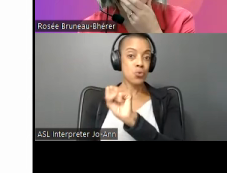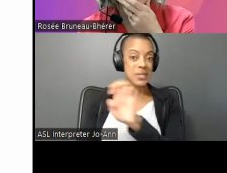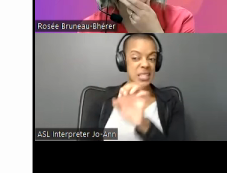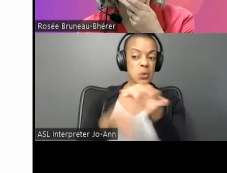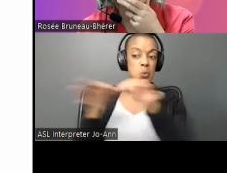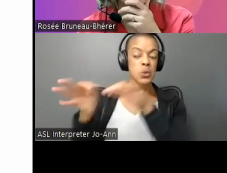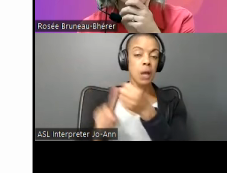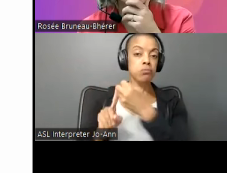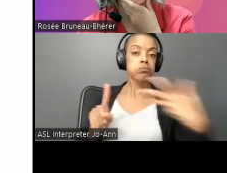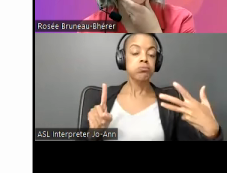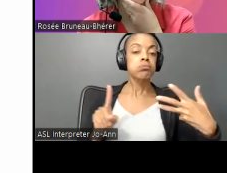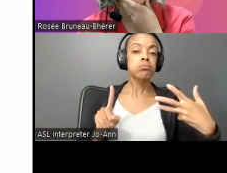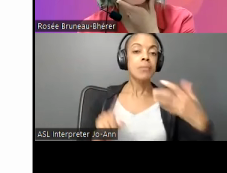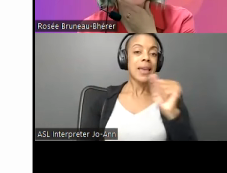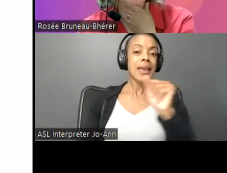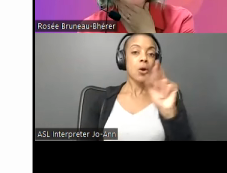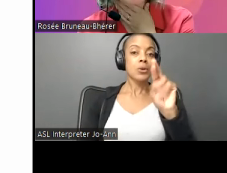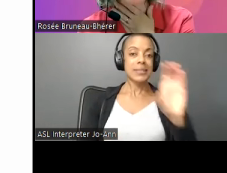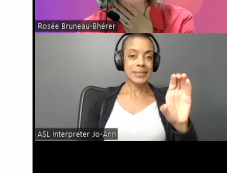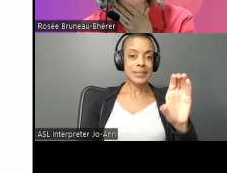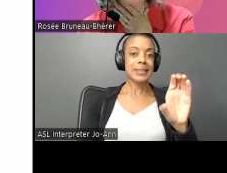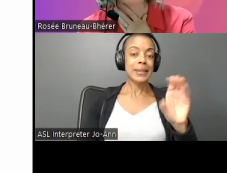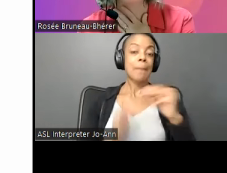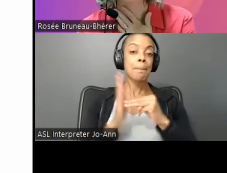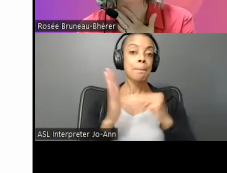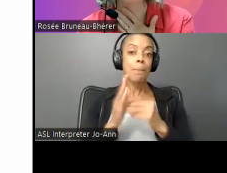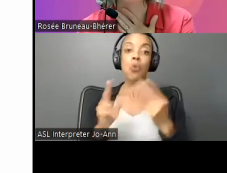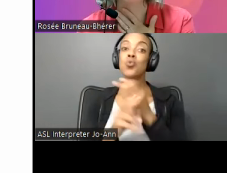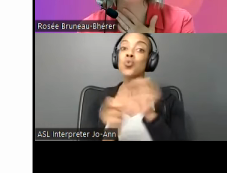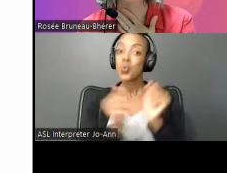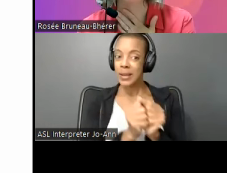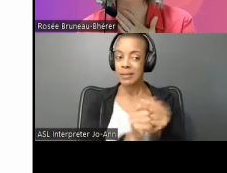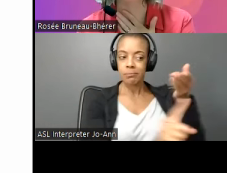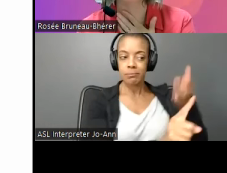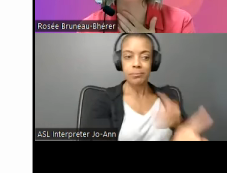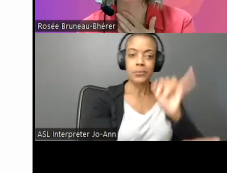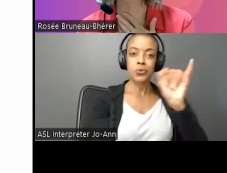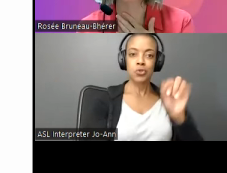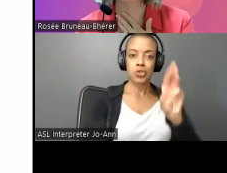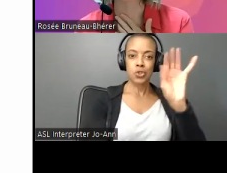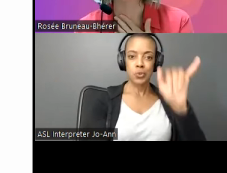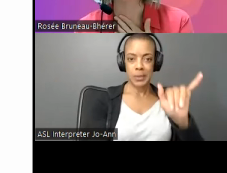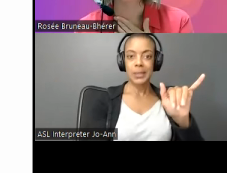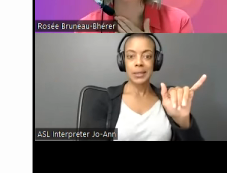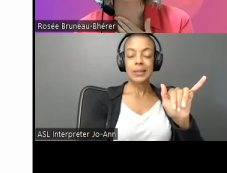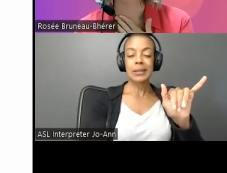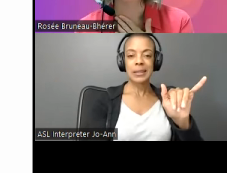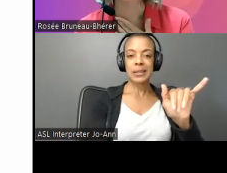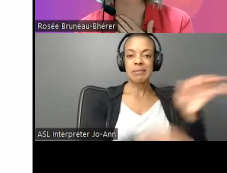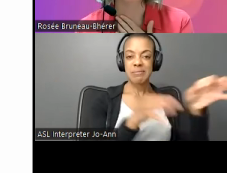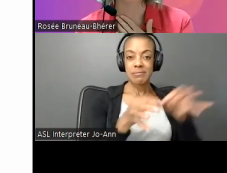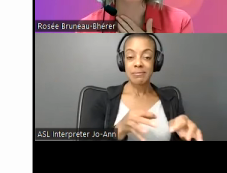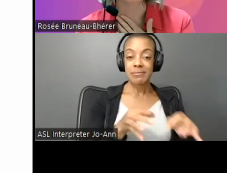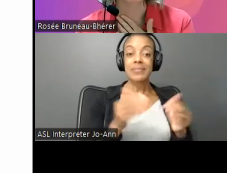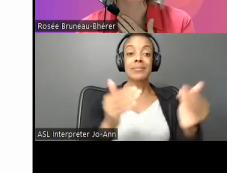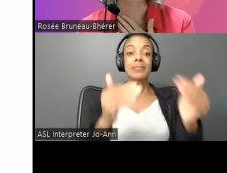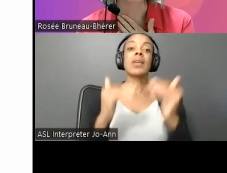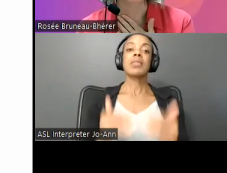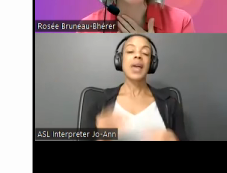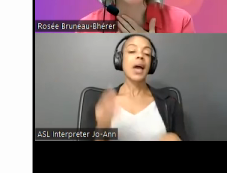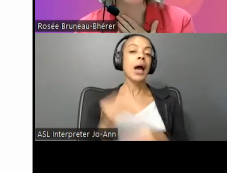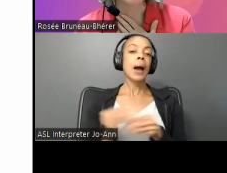ARC model is used with Jeremy, and at the end, we'll give you some additional resources, and